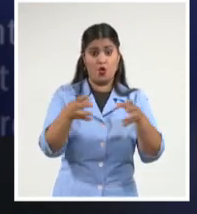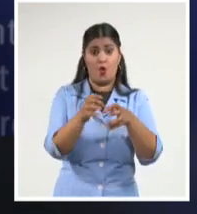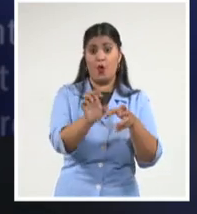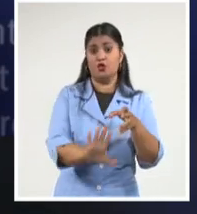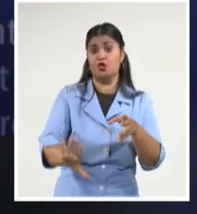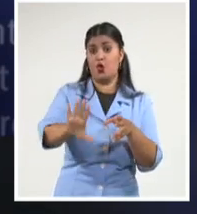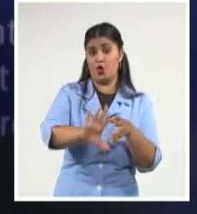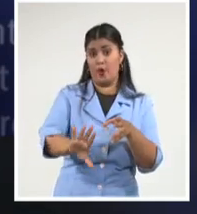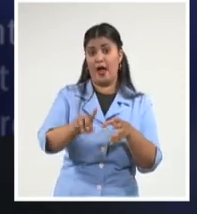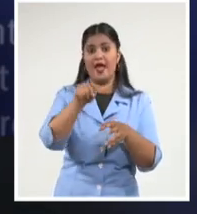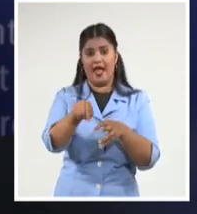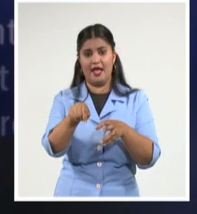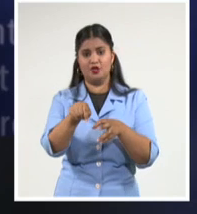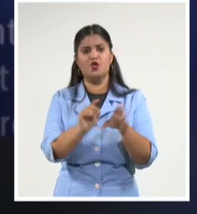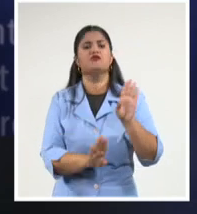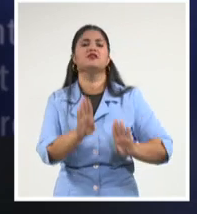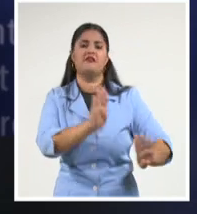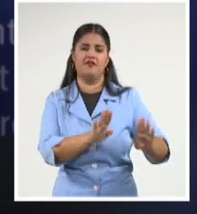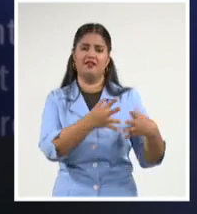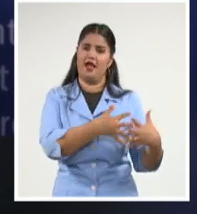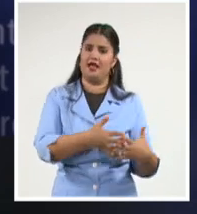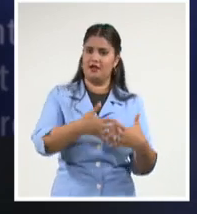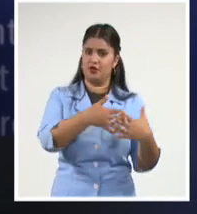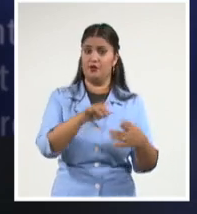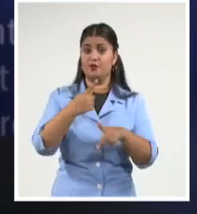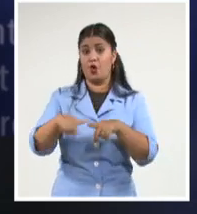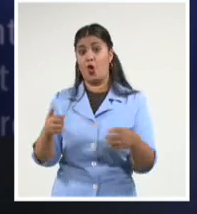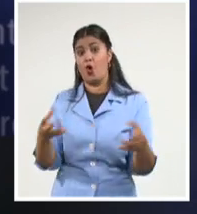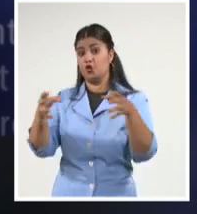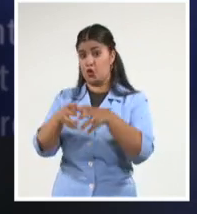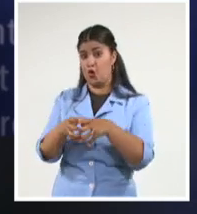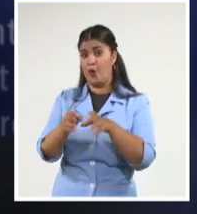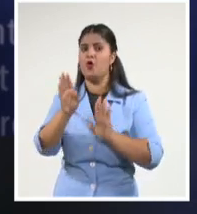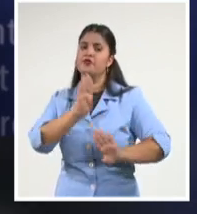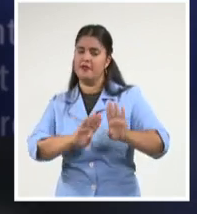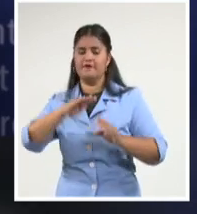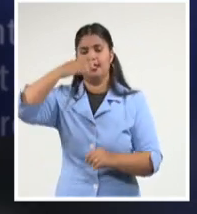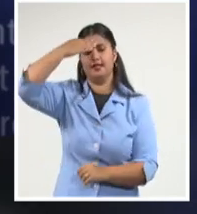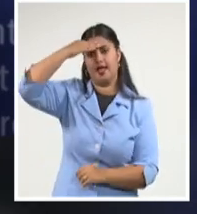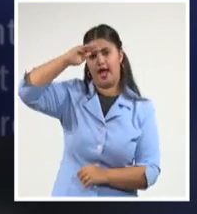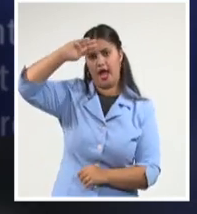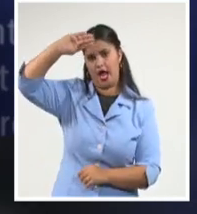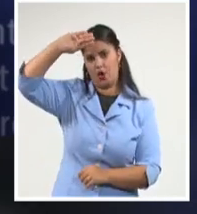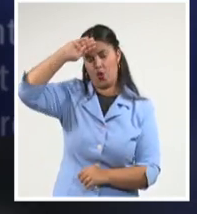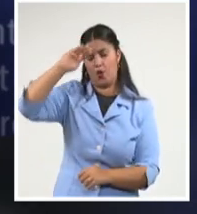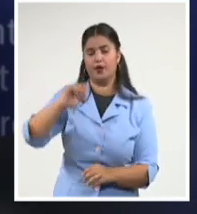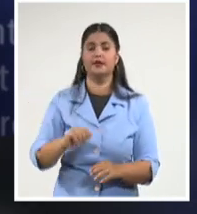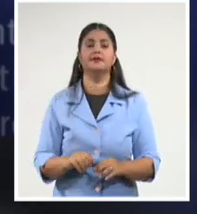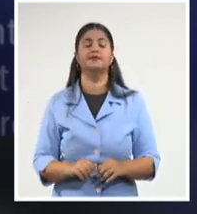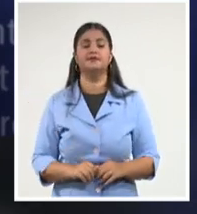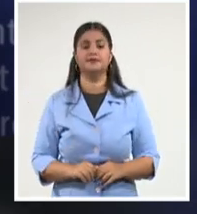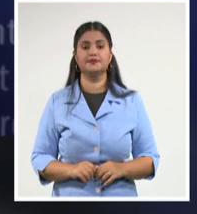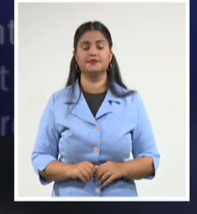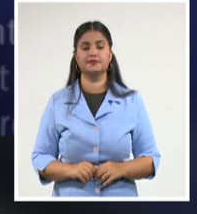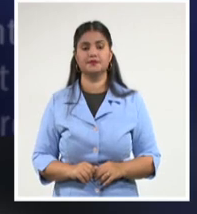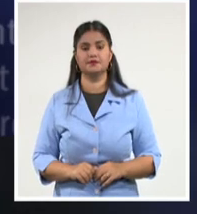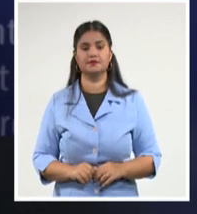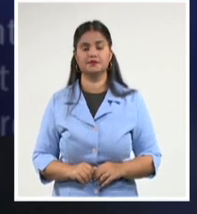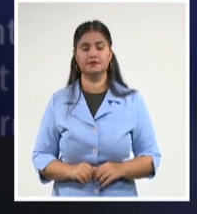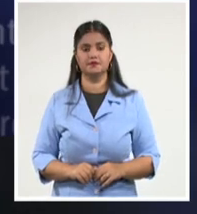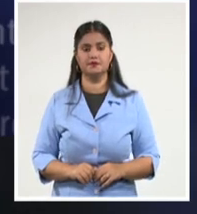US aggressive policies against Cuba. Our position, the position of a girl